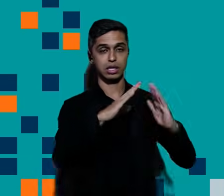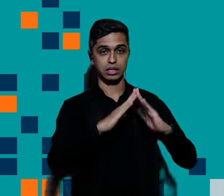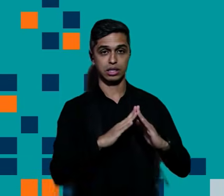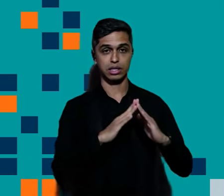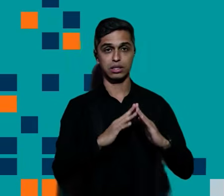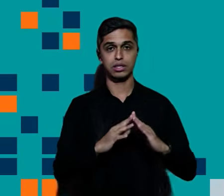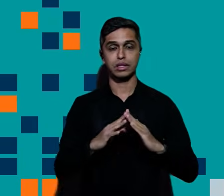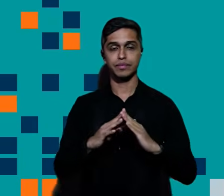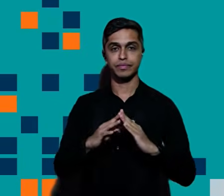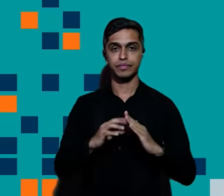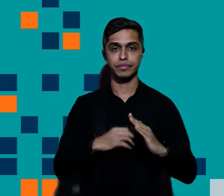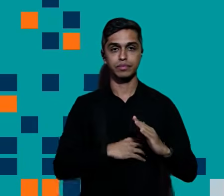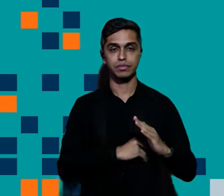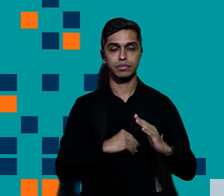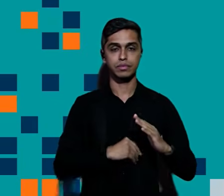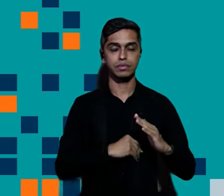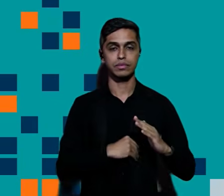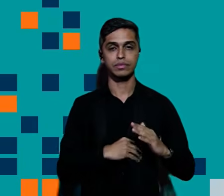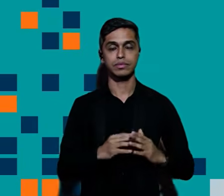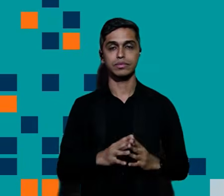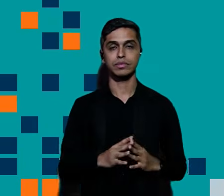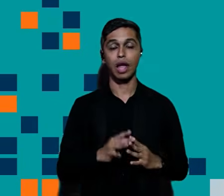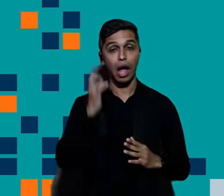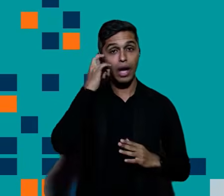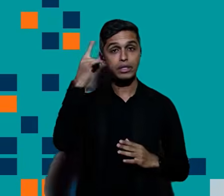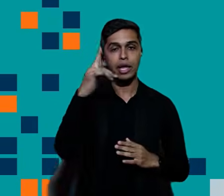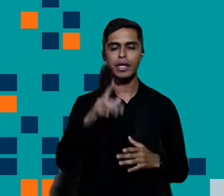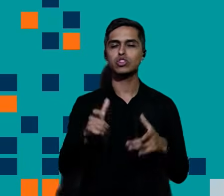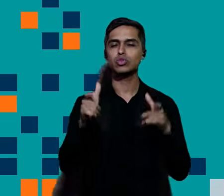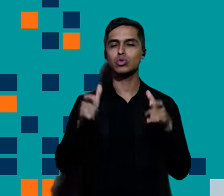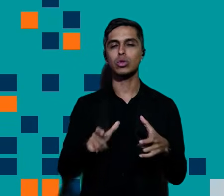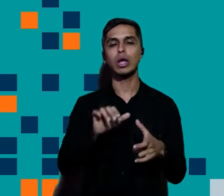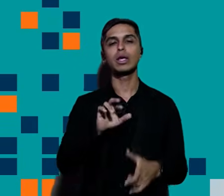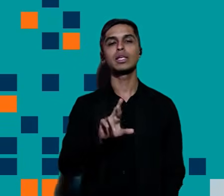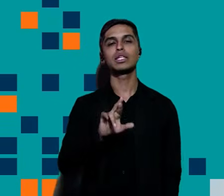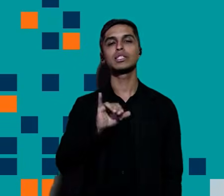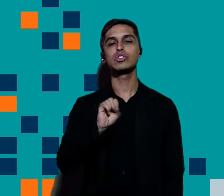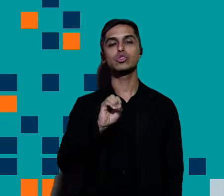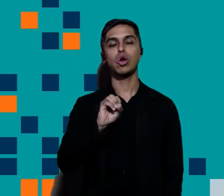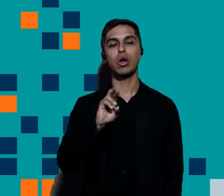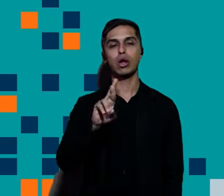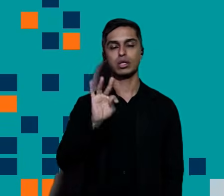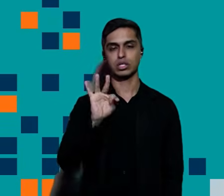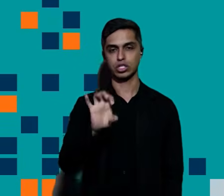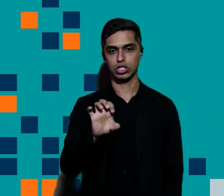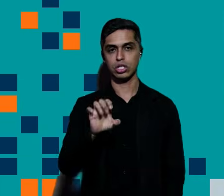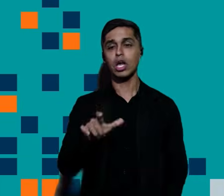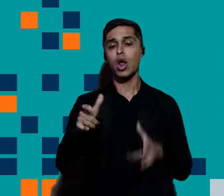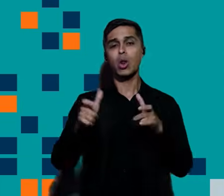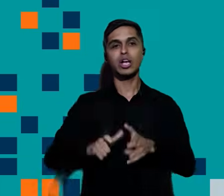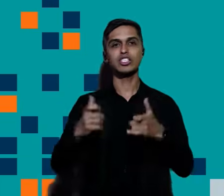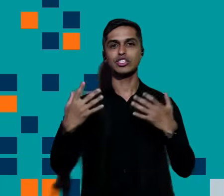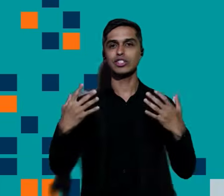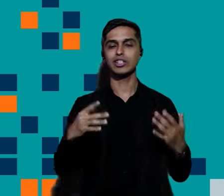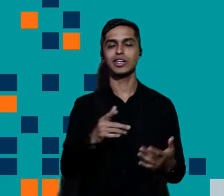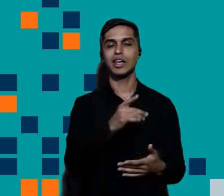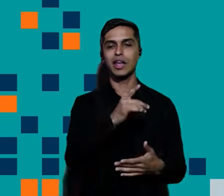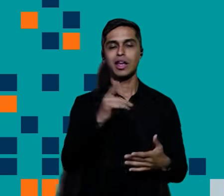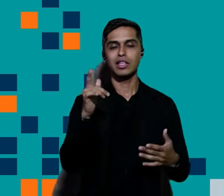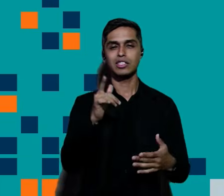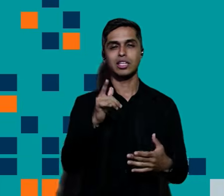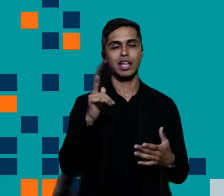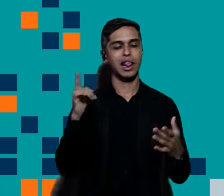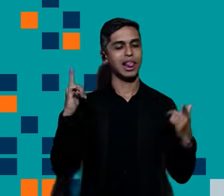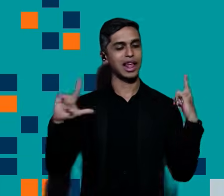of the resort that is inspired by this little seed pod, this little maple seed pod. And